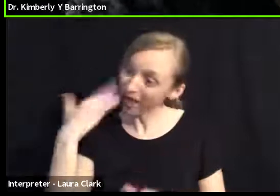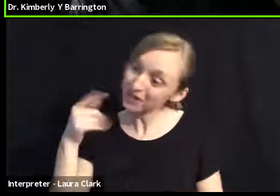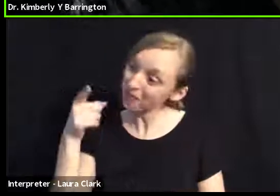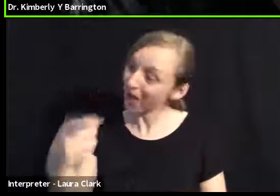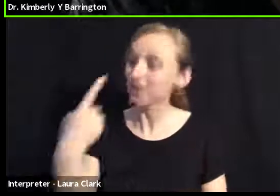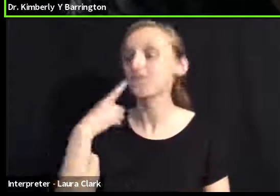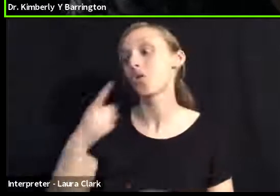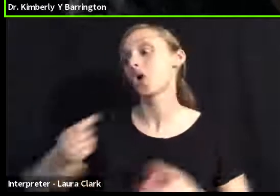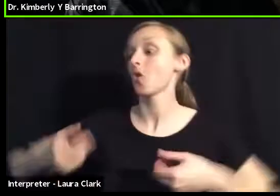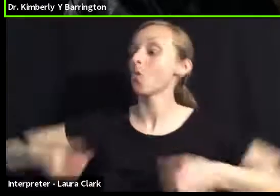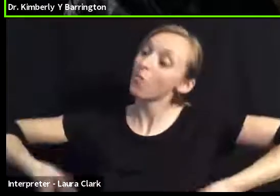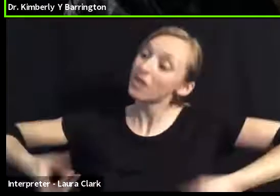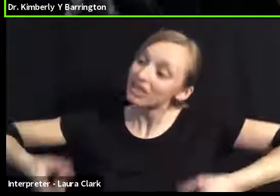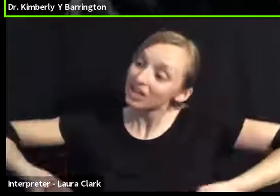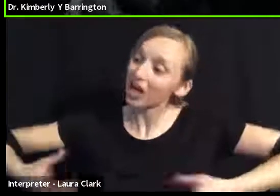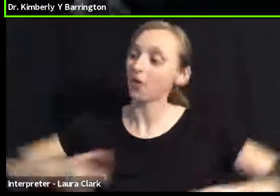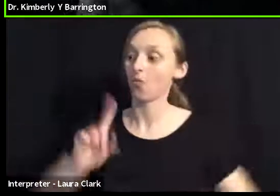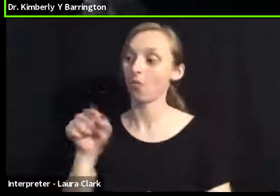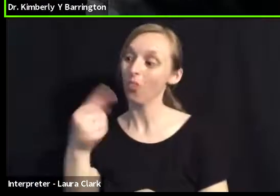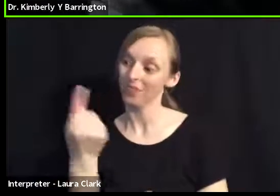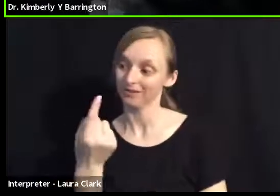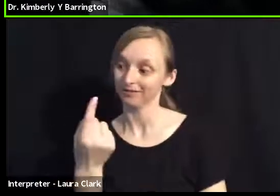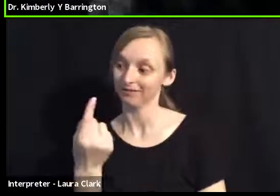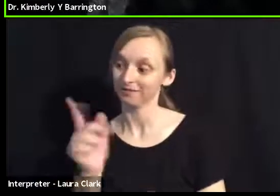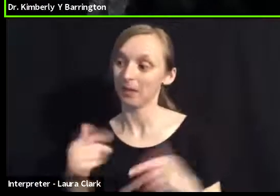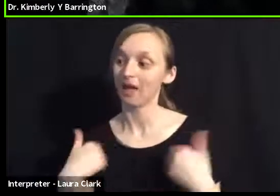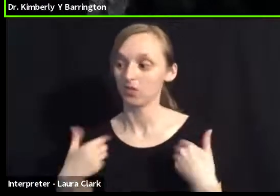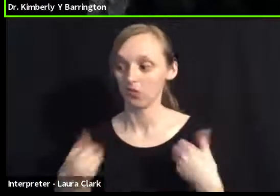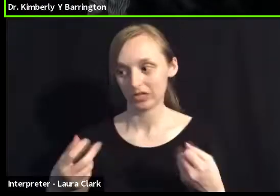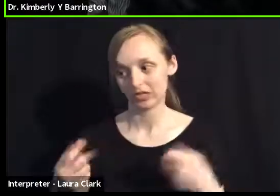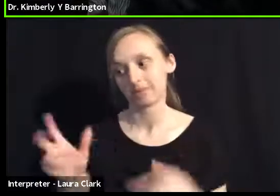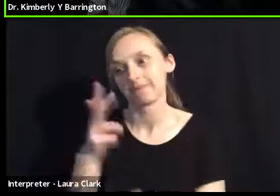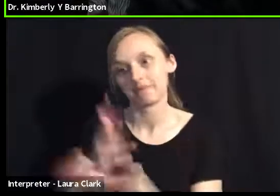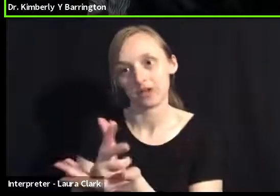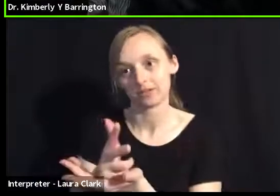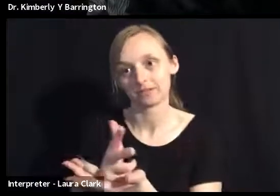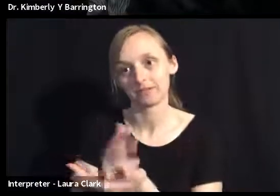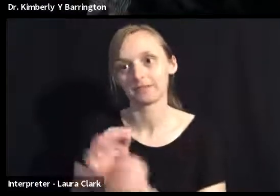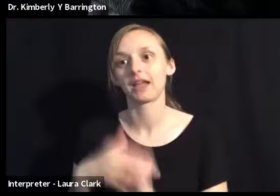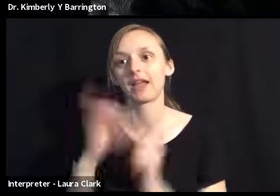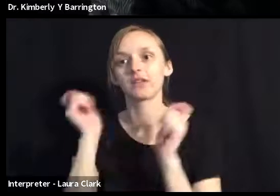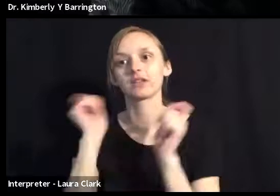Like, And I have this little look and I just sit like this.